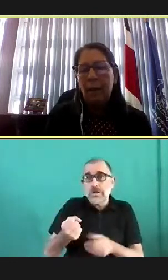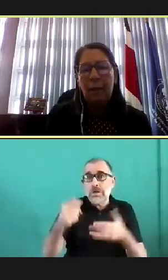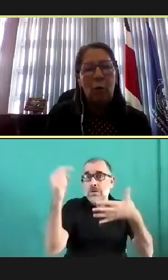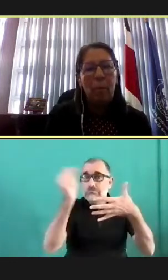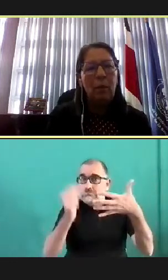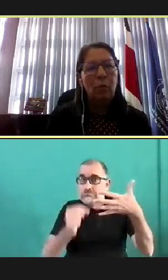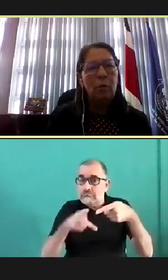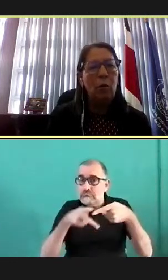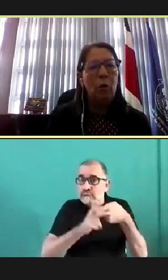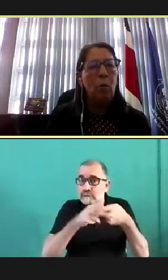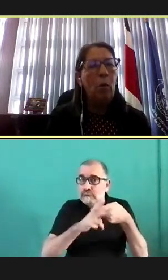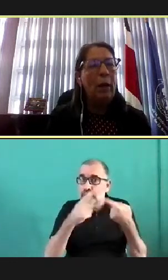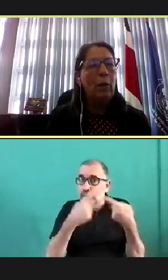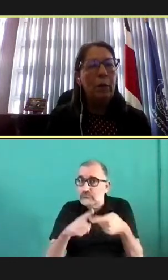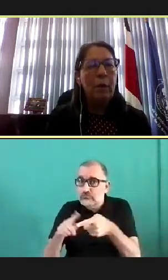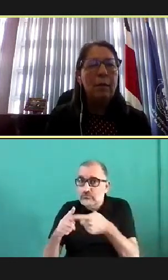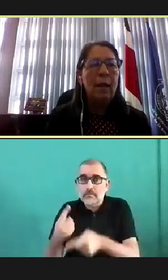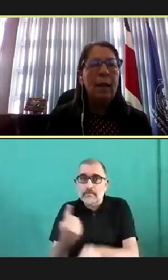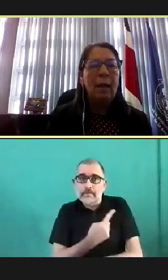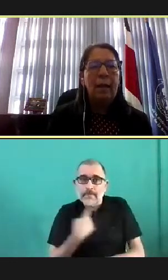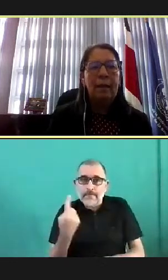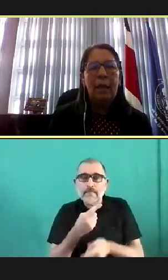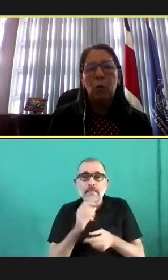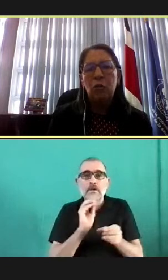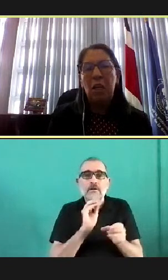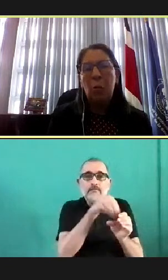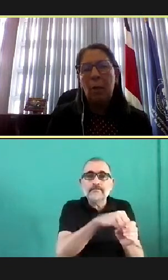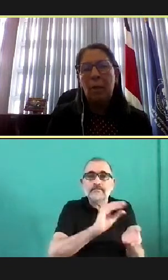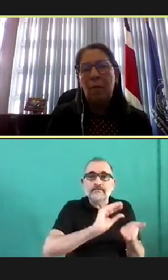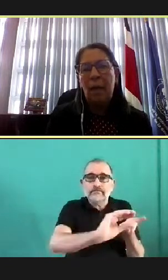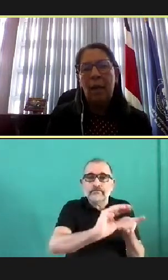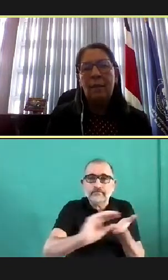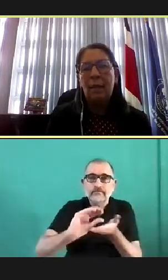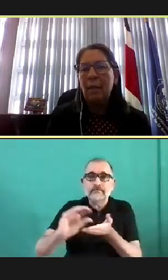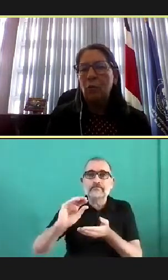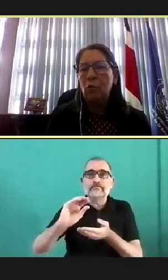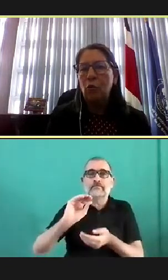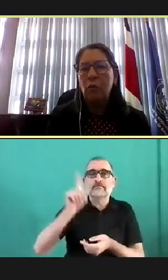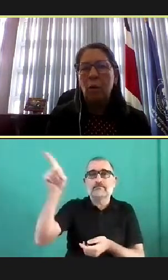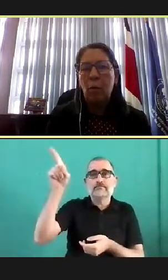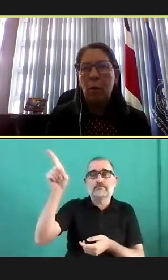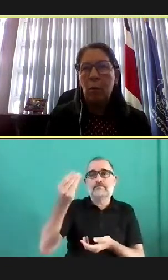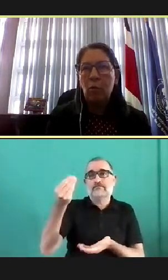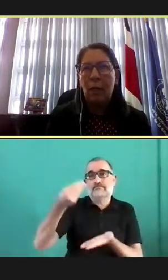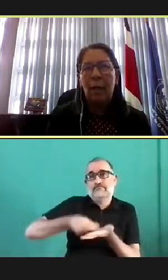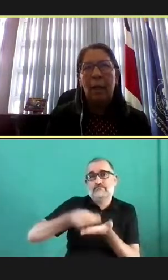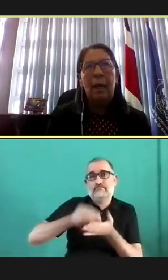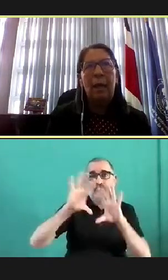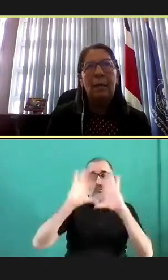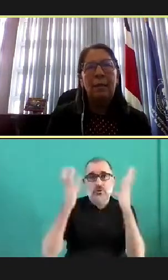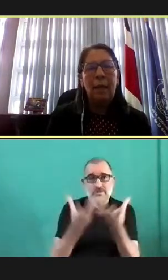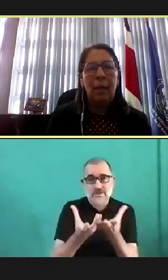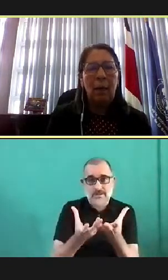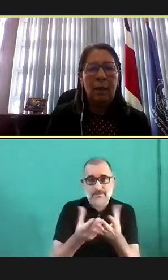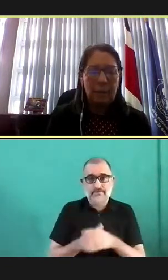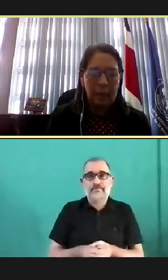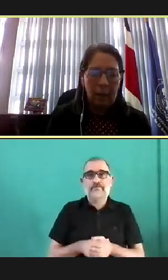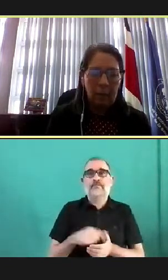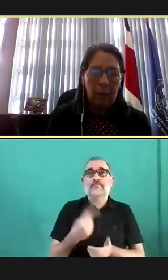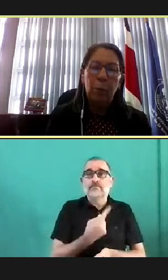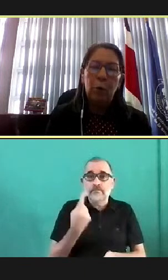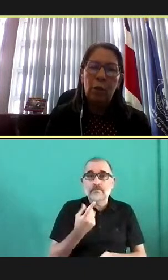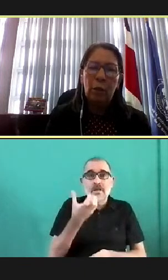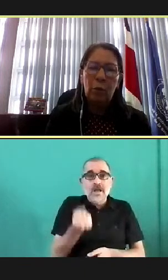Here we have additional resources. And the good news is that we have 5 activities